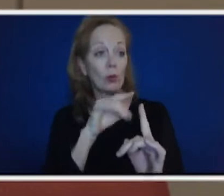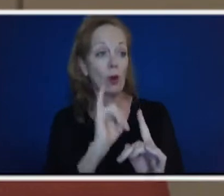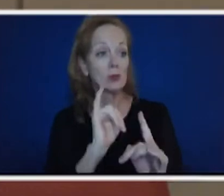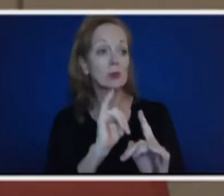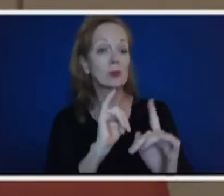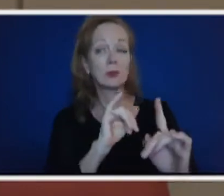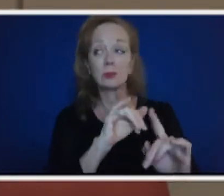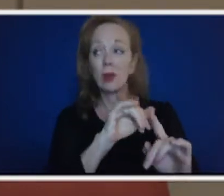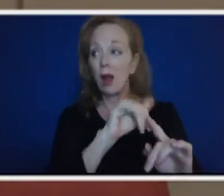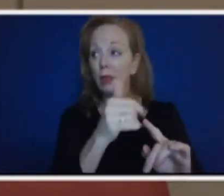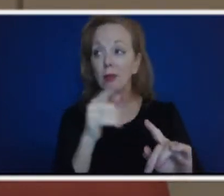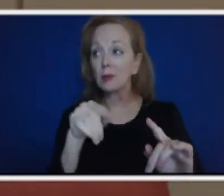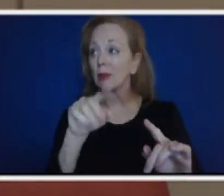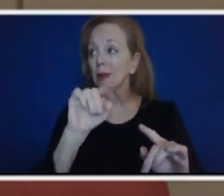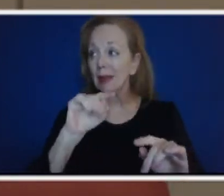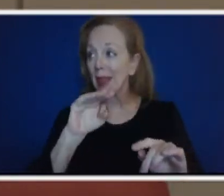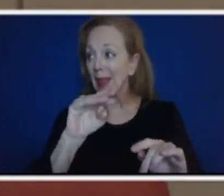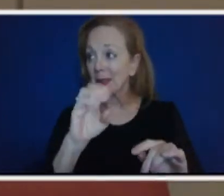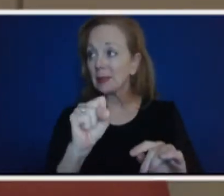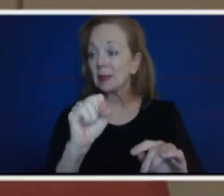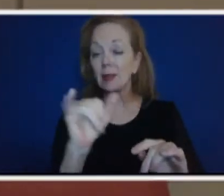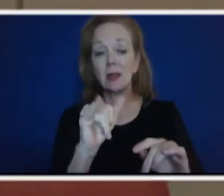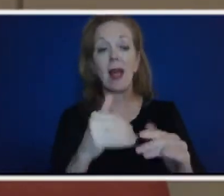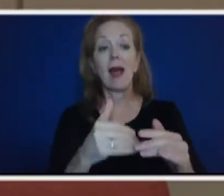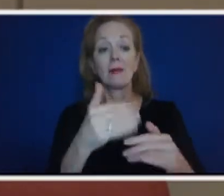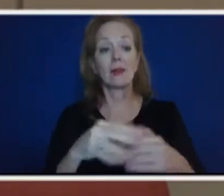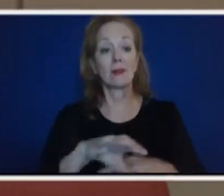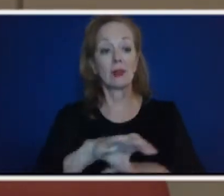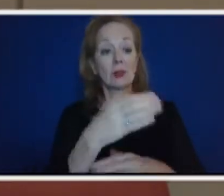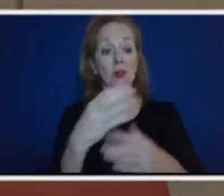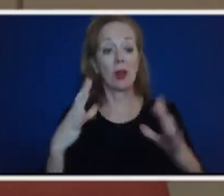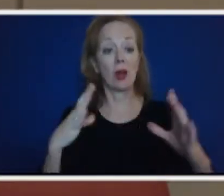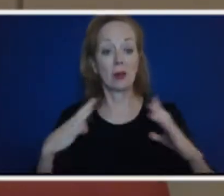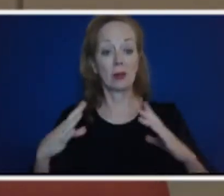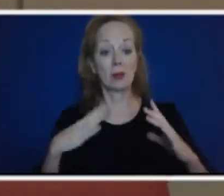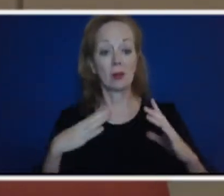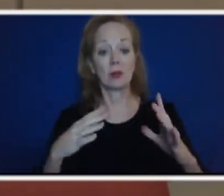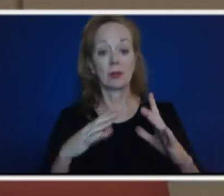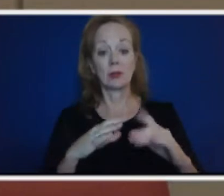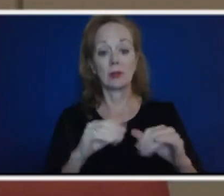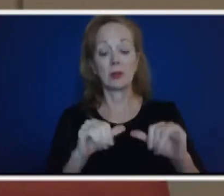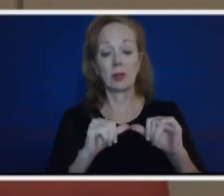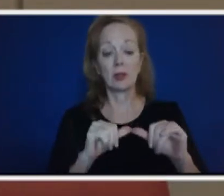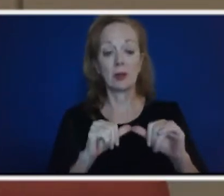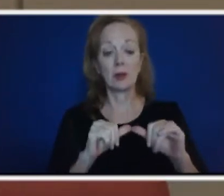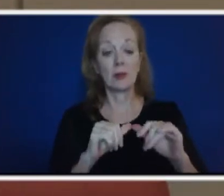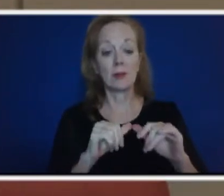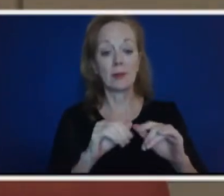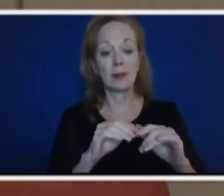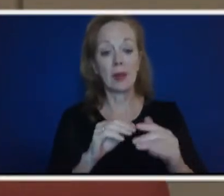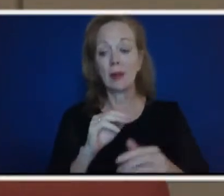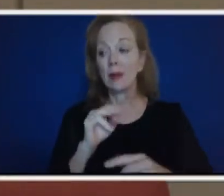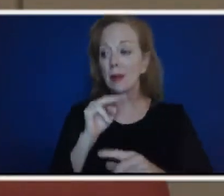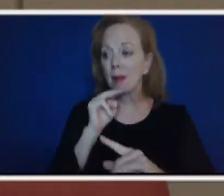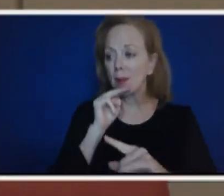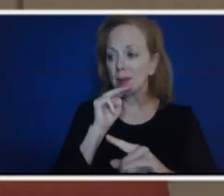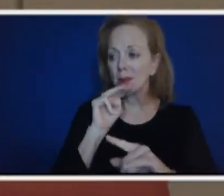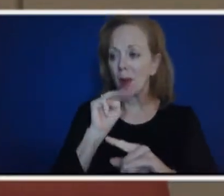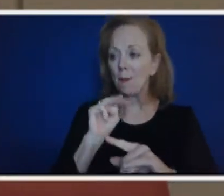Christmas holiday to earnestly begin to tackle this. Mrs. McQueen, I'll give you a call as